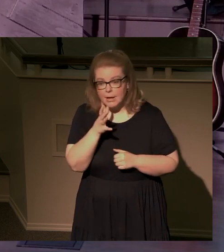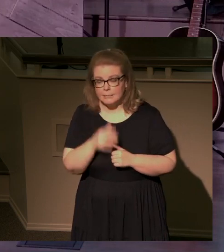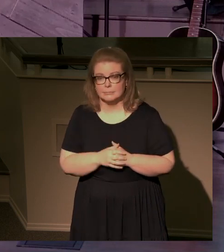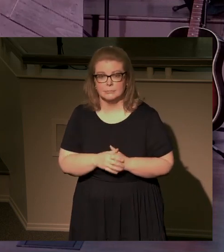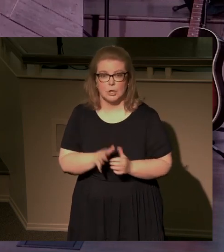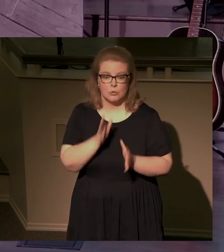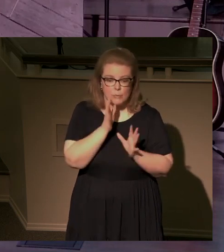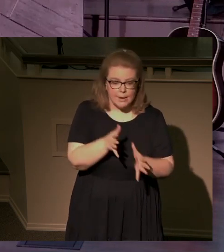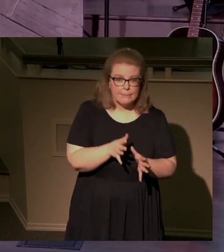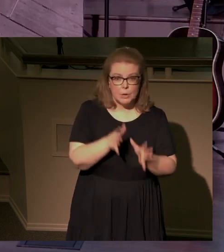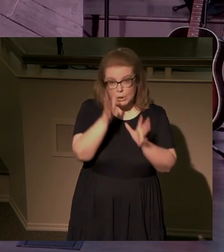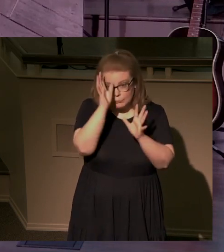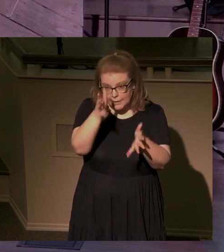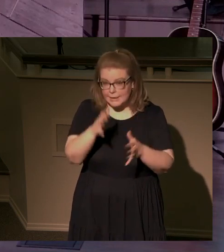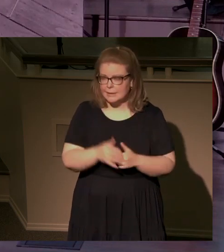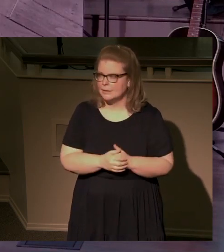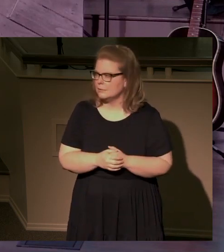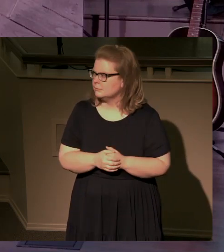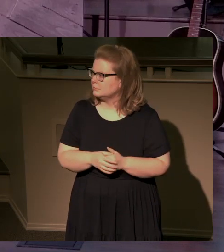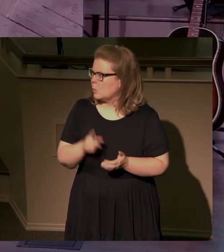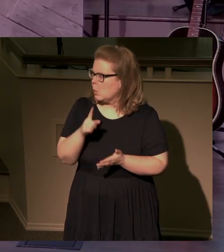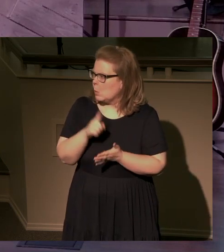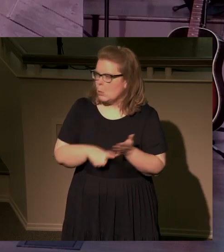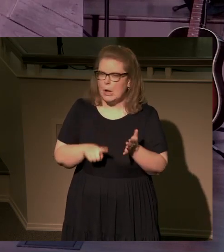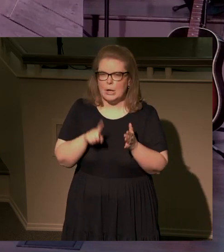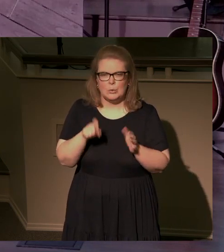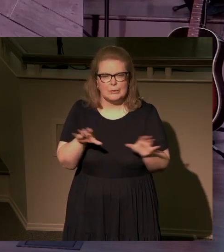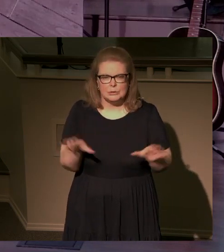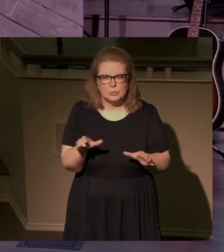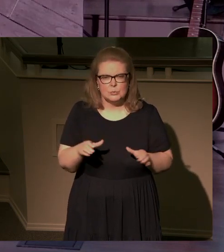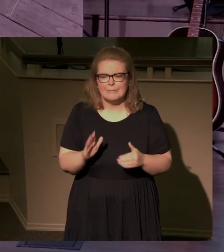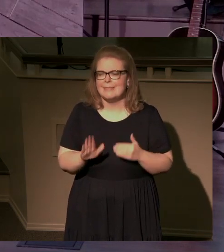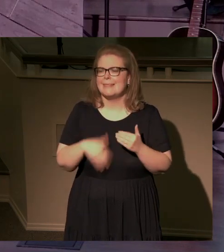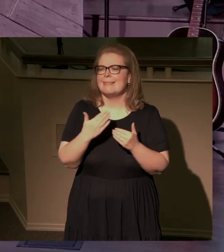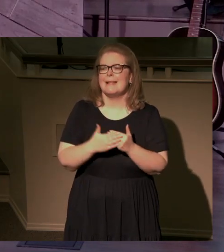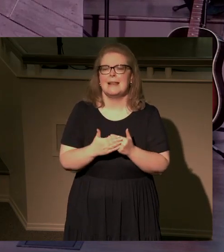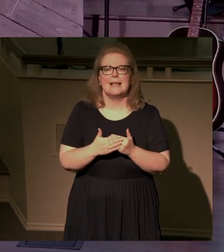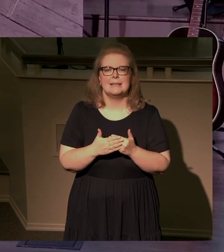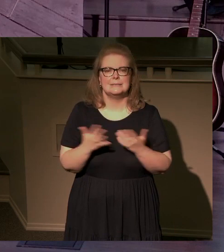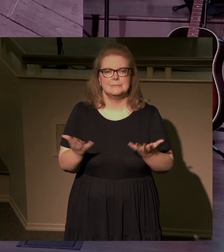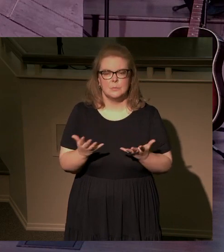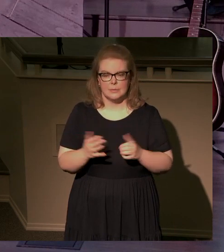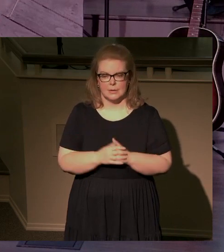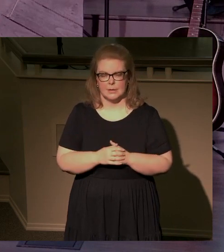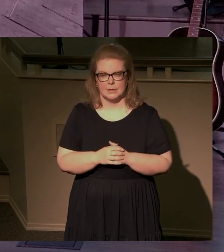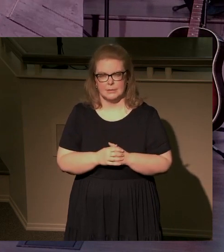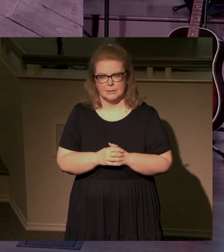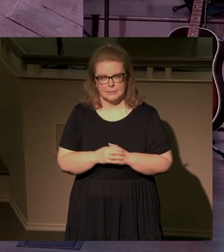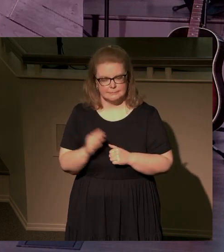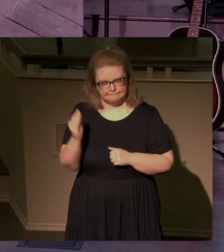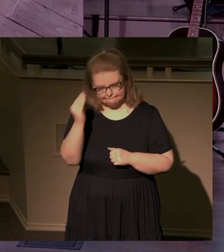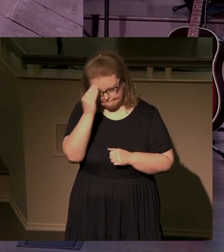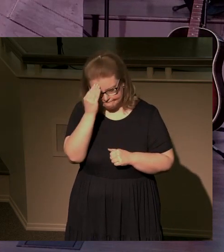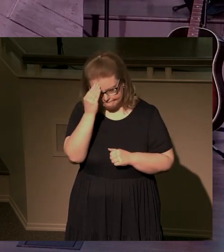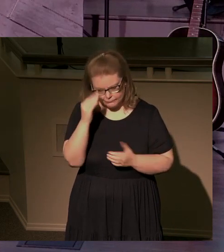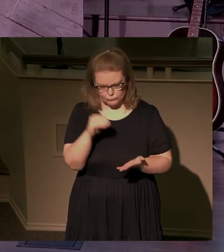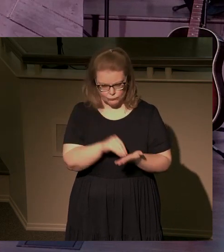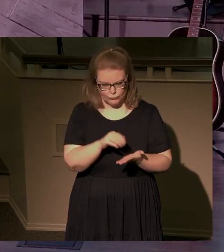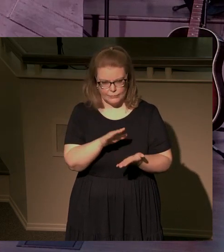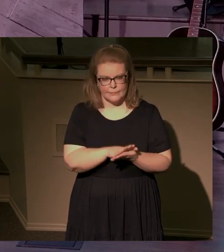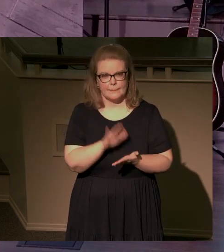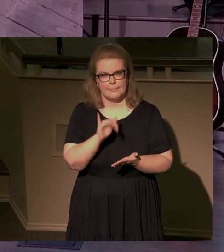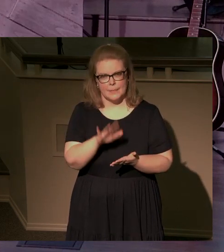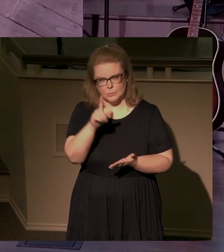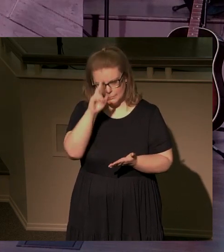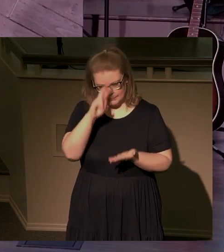grandmas, granddads, what do you need to do? What is the next thing? Put that in your mind, and right then, that's your mission for